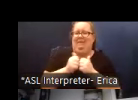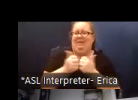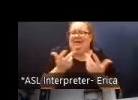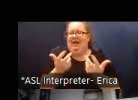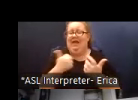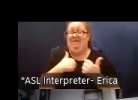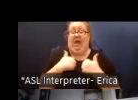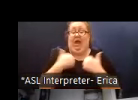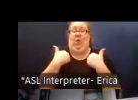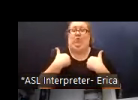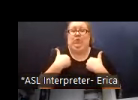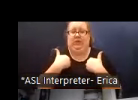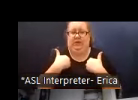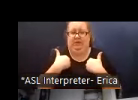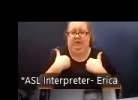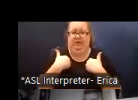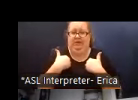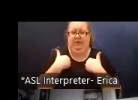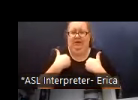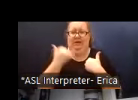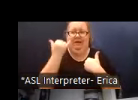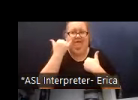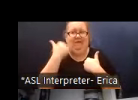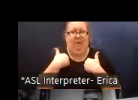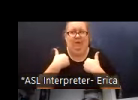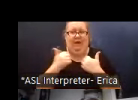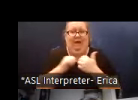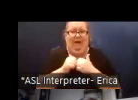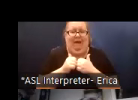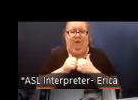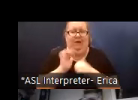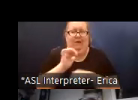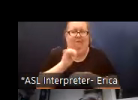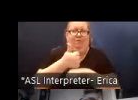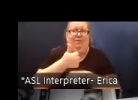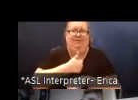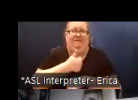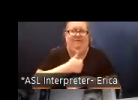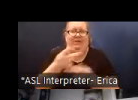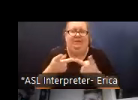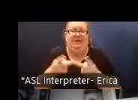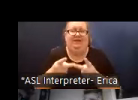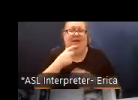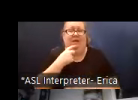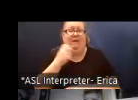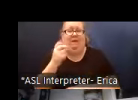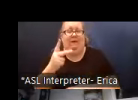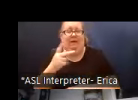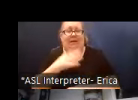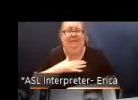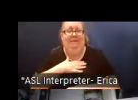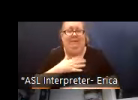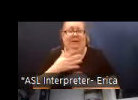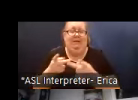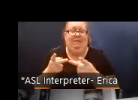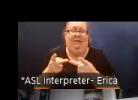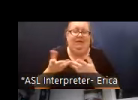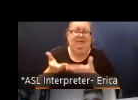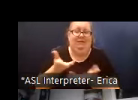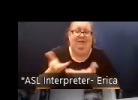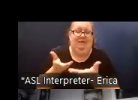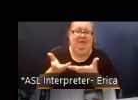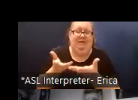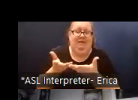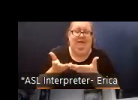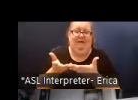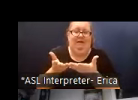it, like how would I put myself in a position to kind of say, okay, well, my place gets flooding due to kind of a